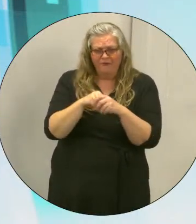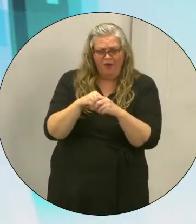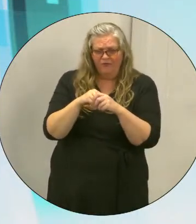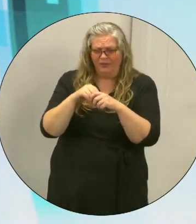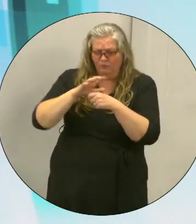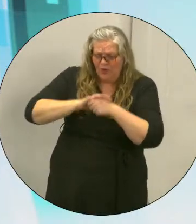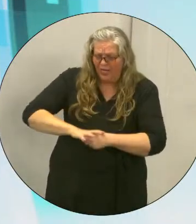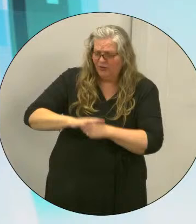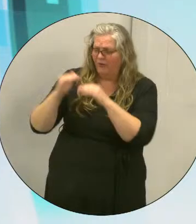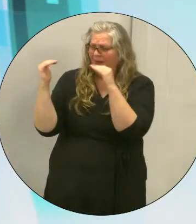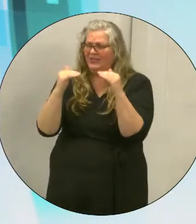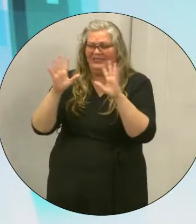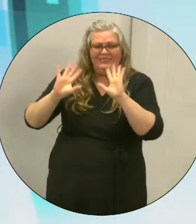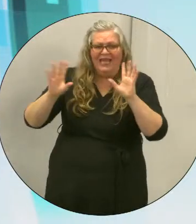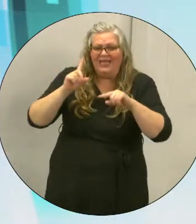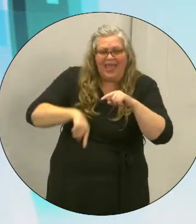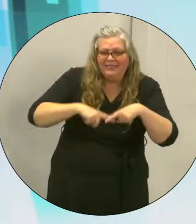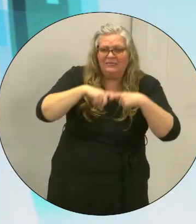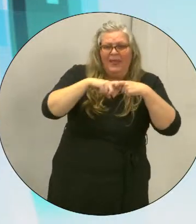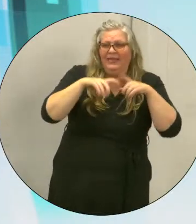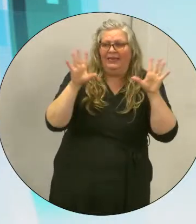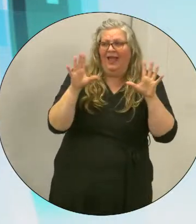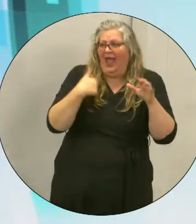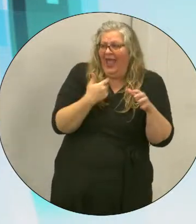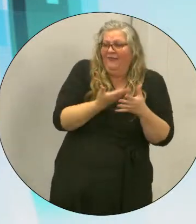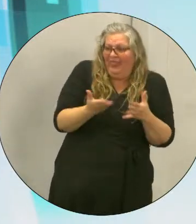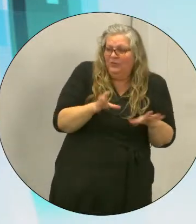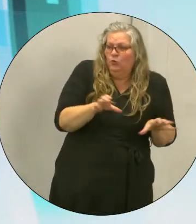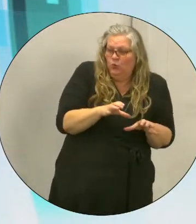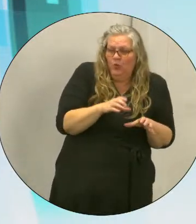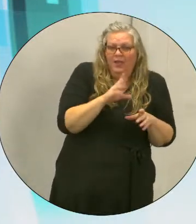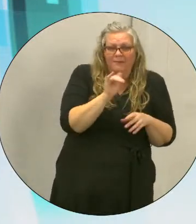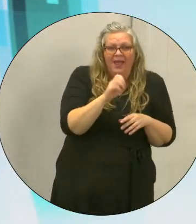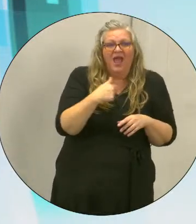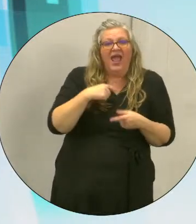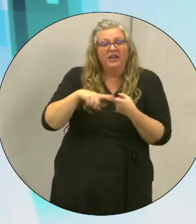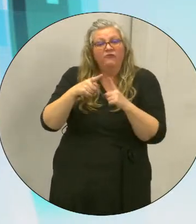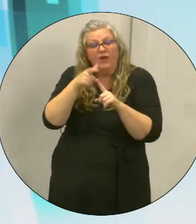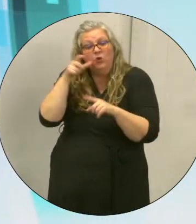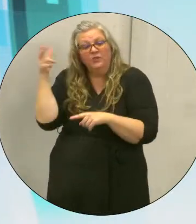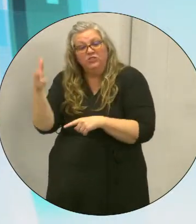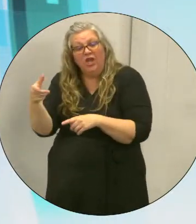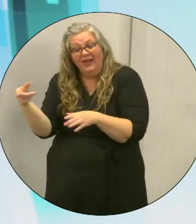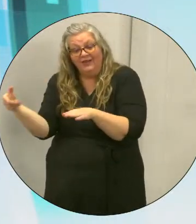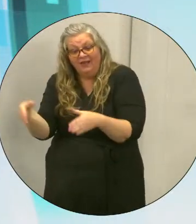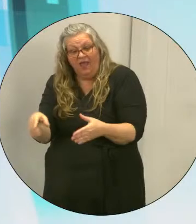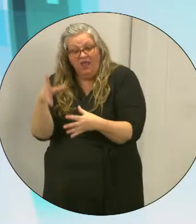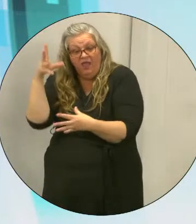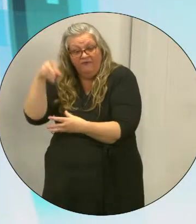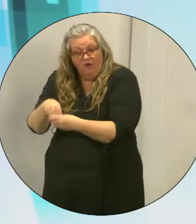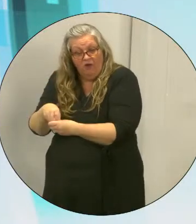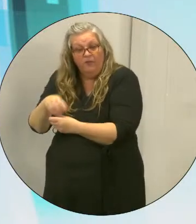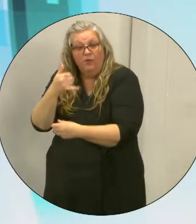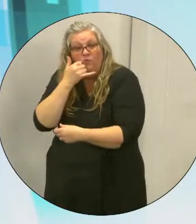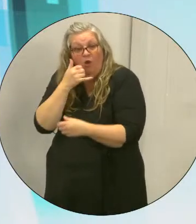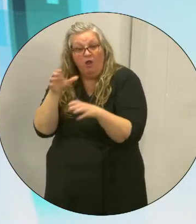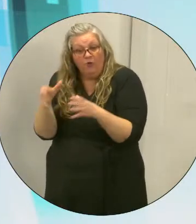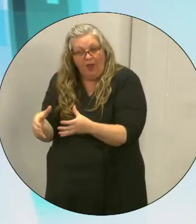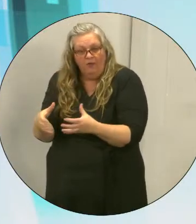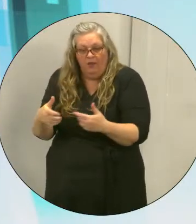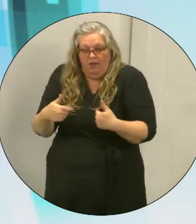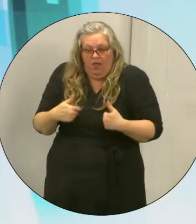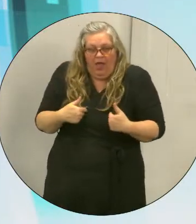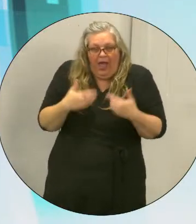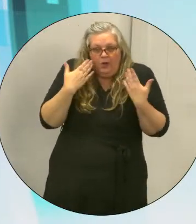say, we can't get suspended. How will we be in band? I had a friend who was shot and killed being involved with the wrong crowd. I'm afraid of where I could have ended